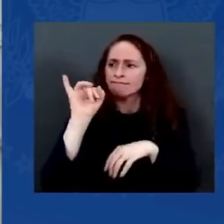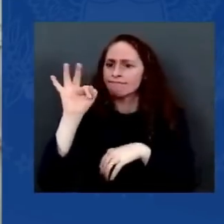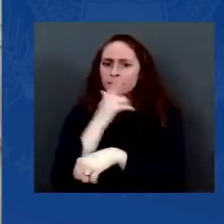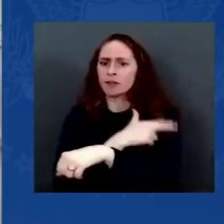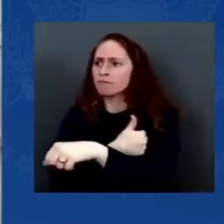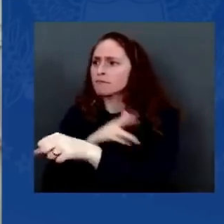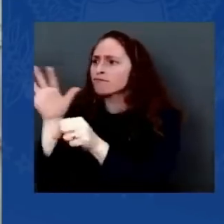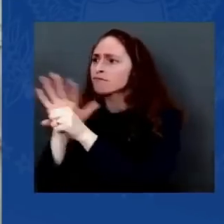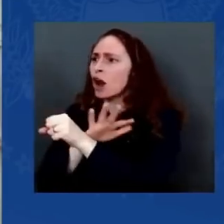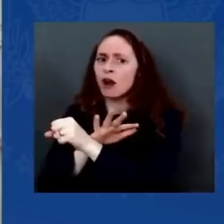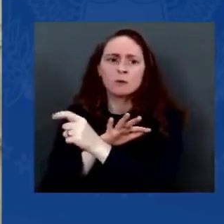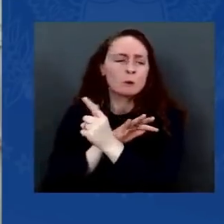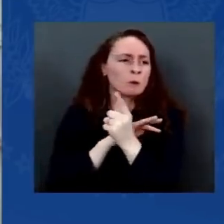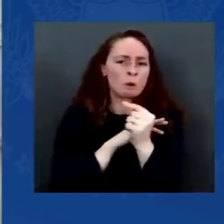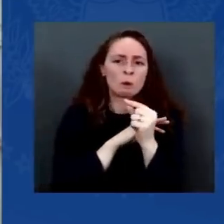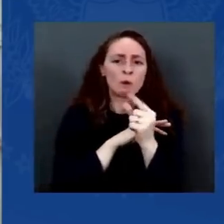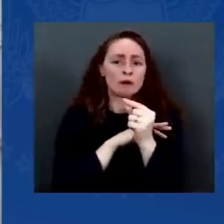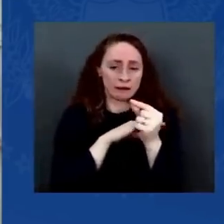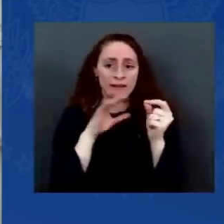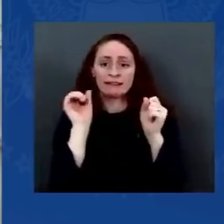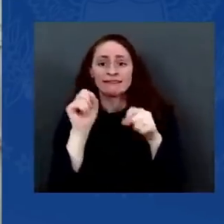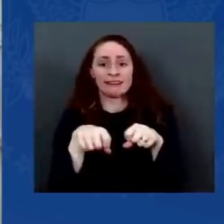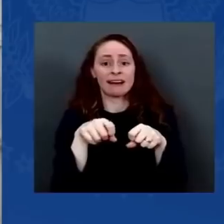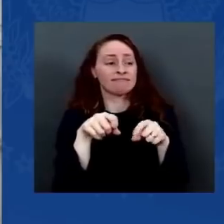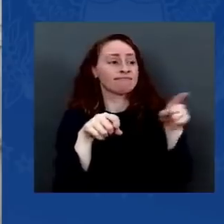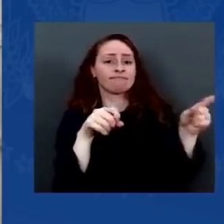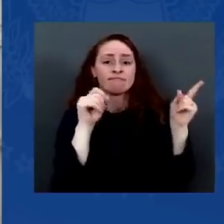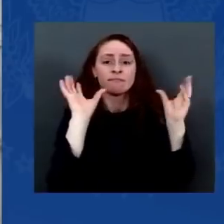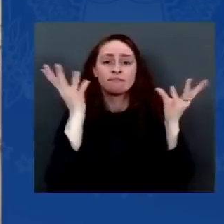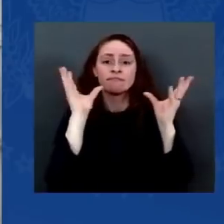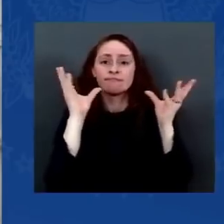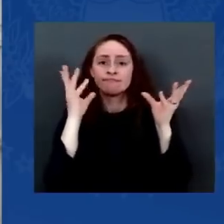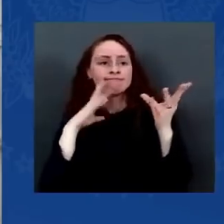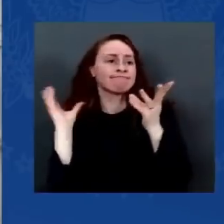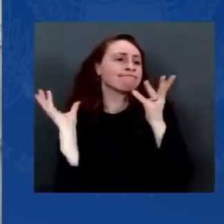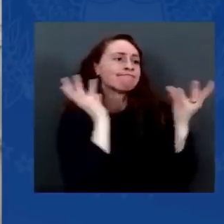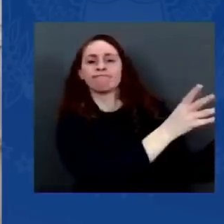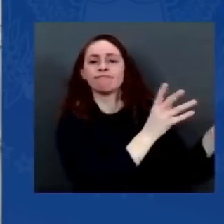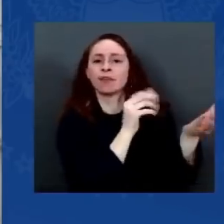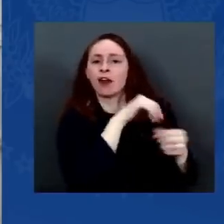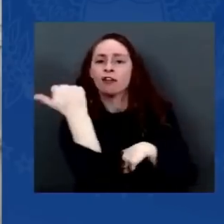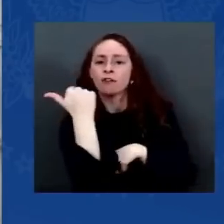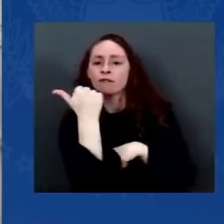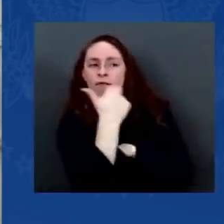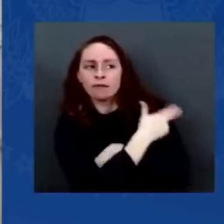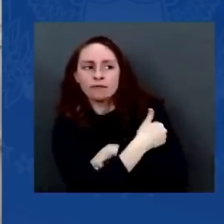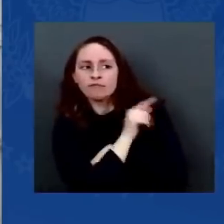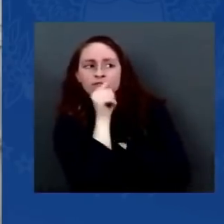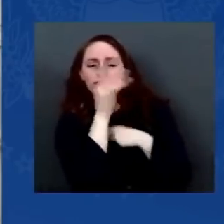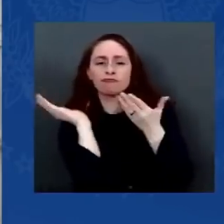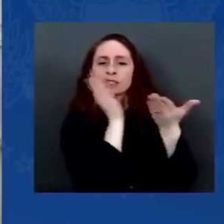of ambulances to New York and Maine because the COVID is spreading very rapidly to help transport